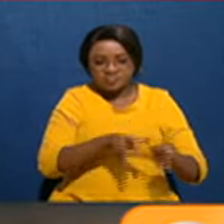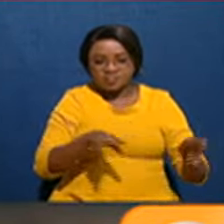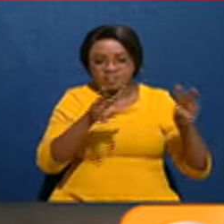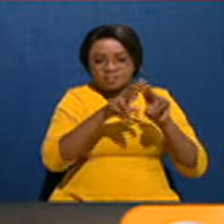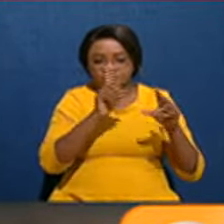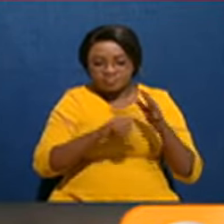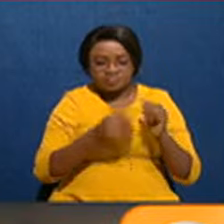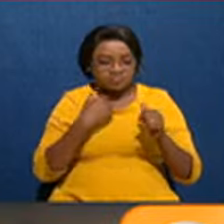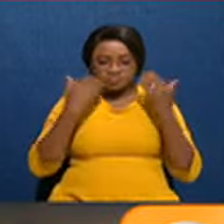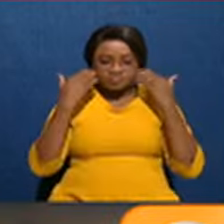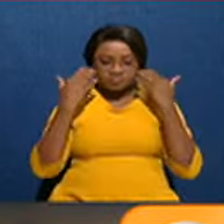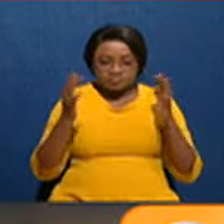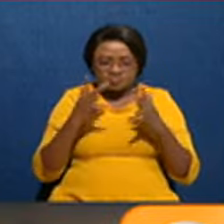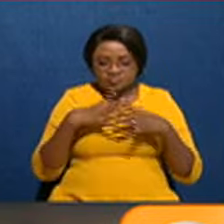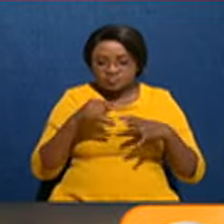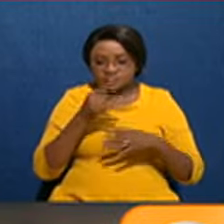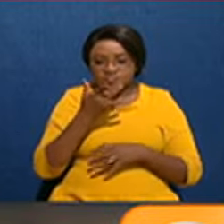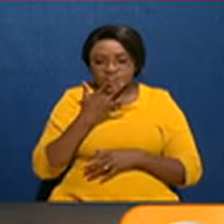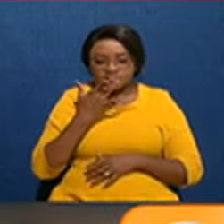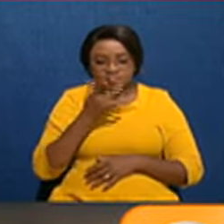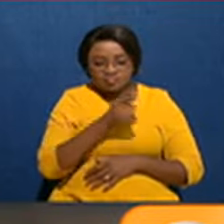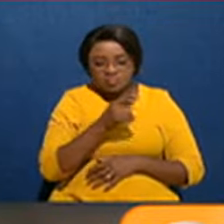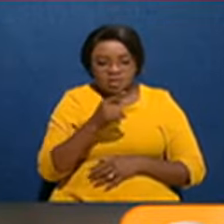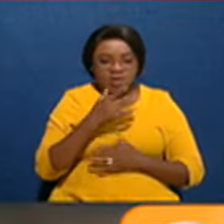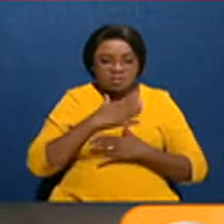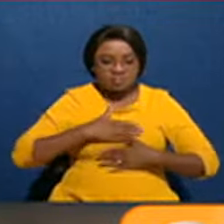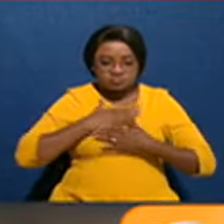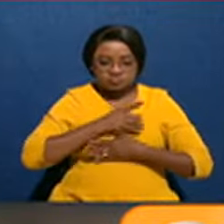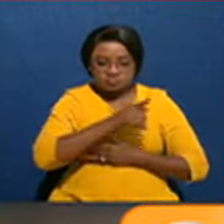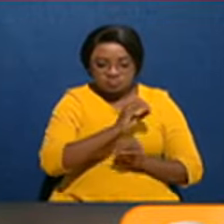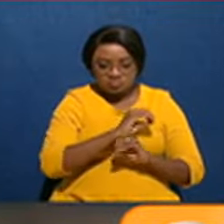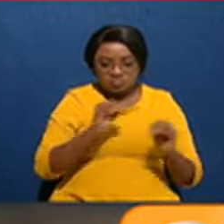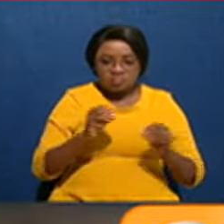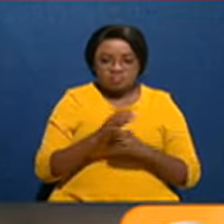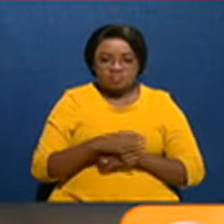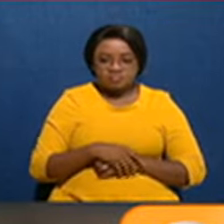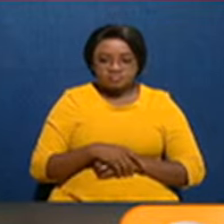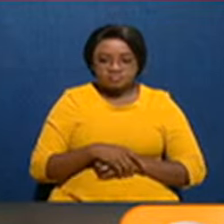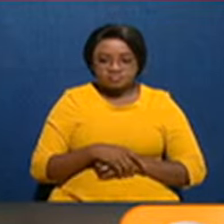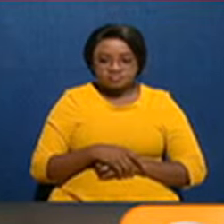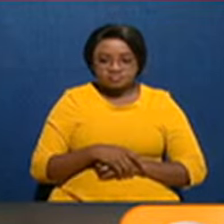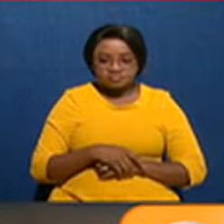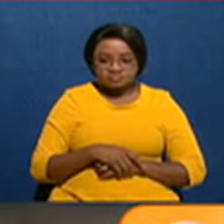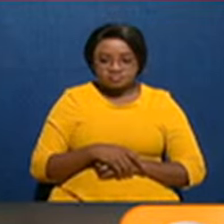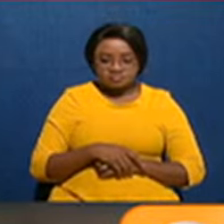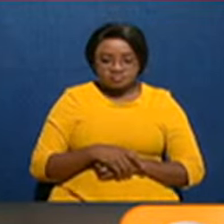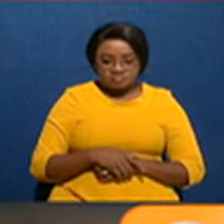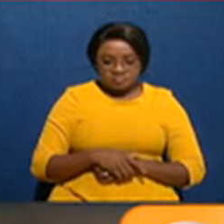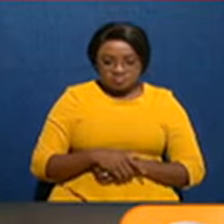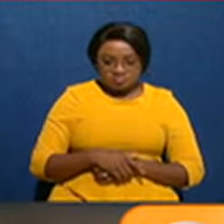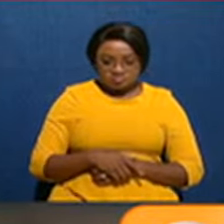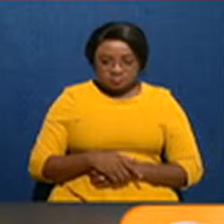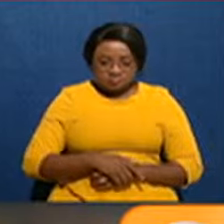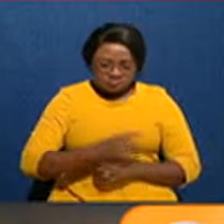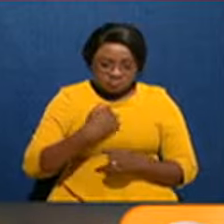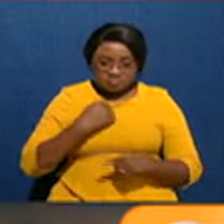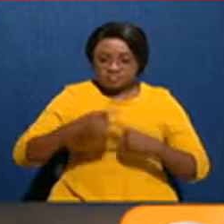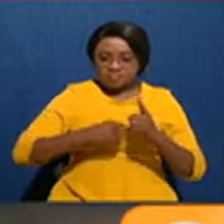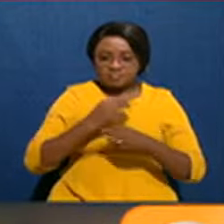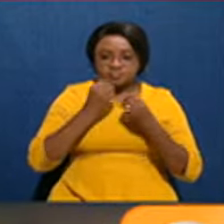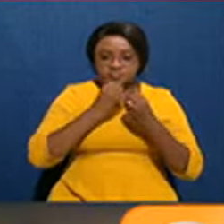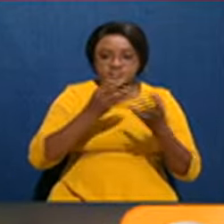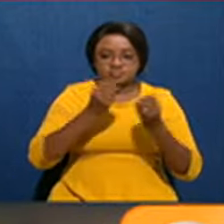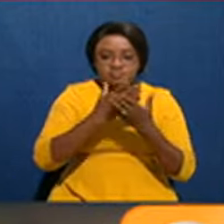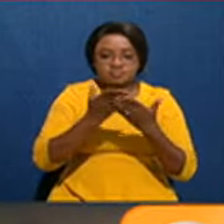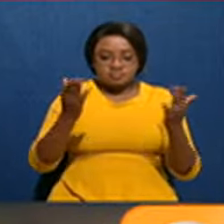I'll be running campaigns through your platform, the media platforms, through the print media, through the TV media, the